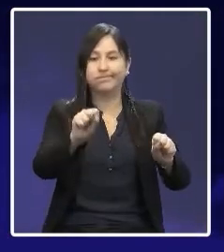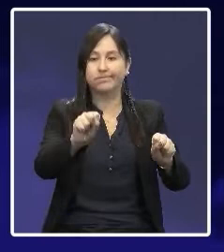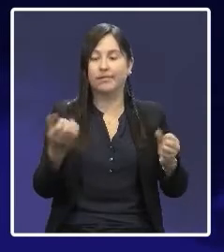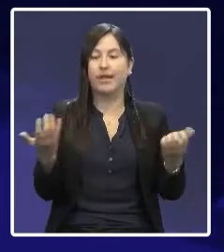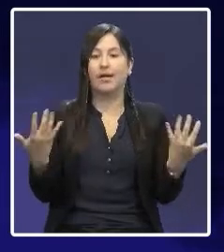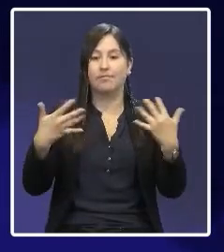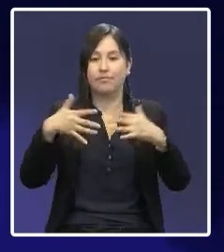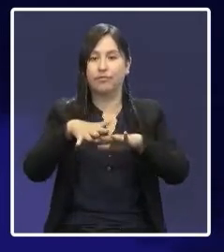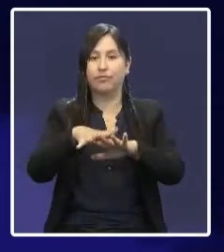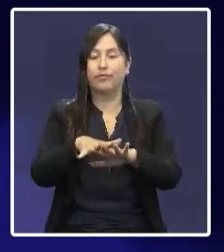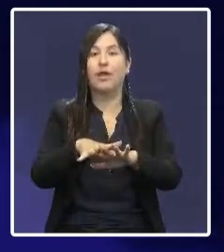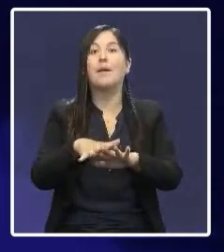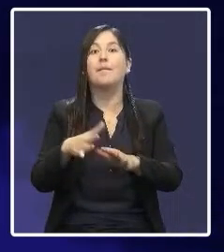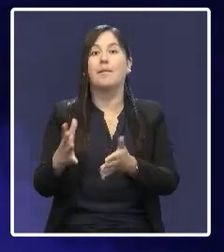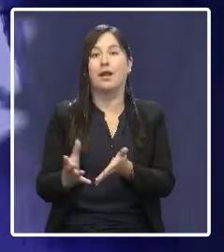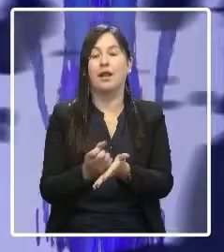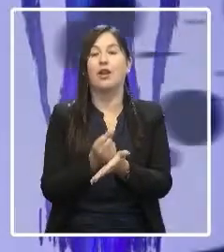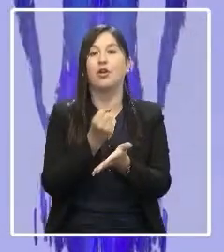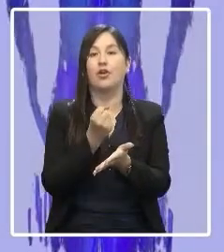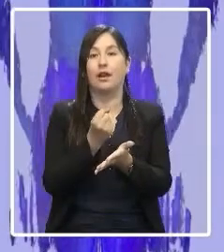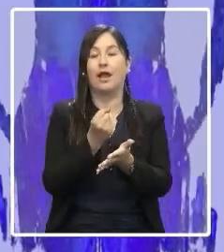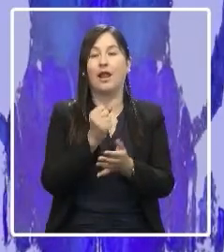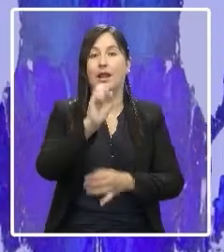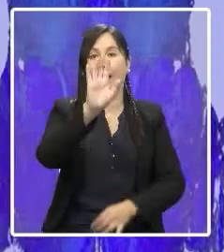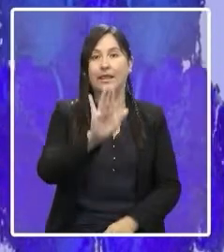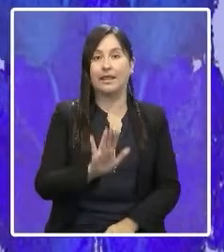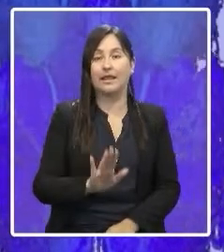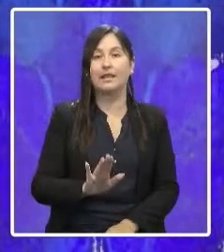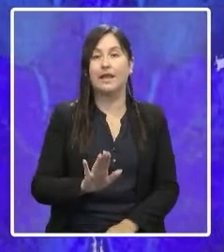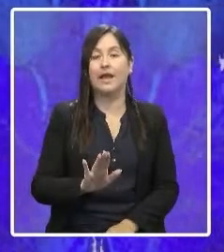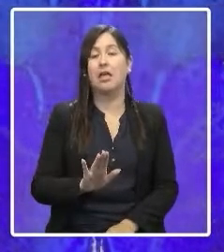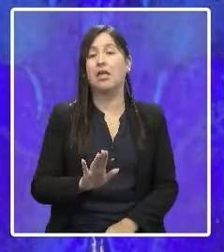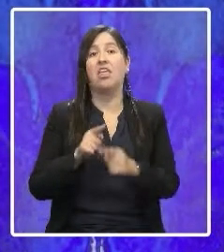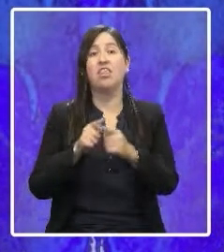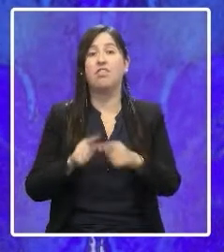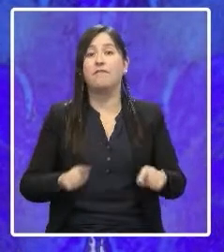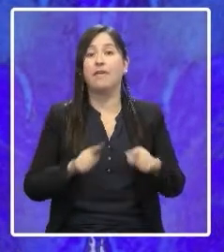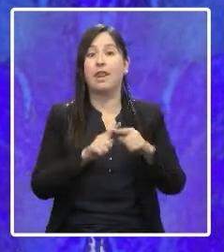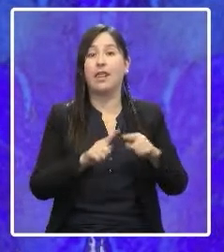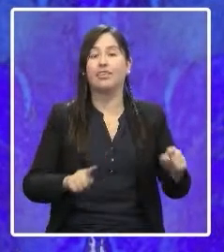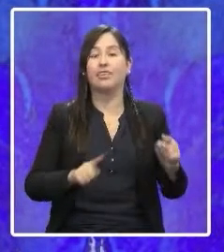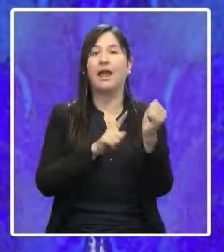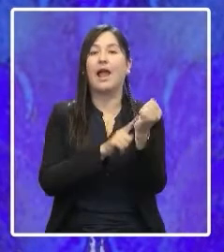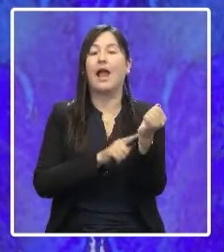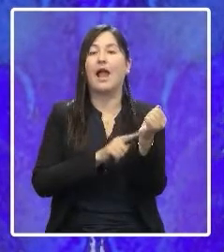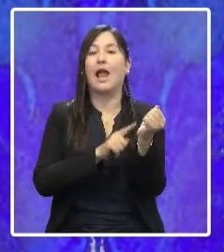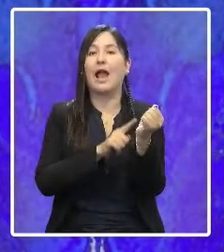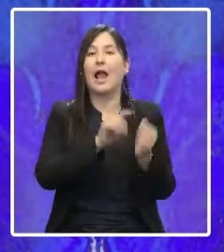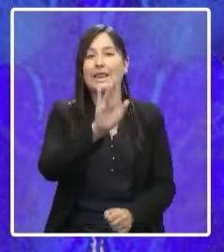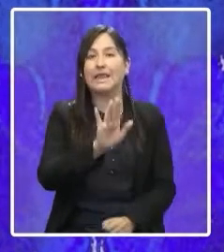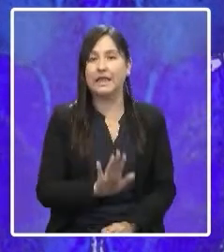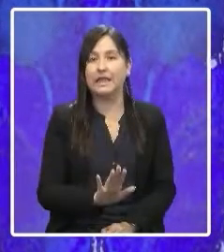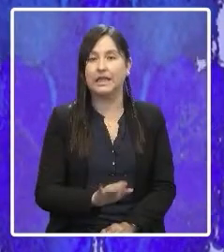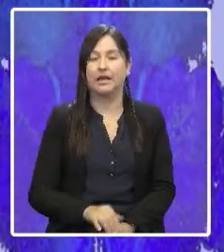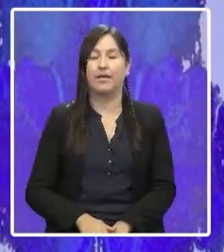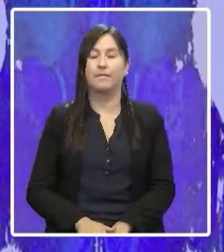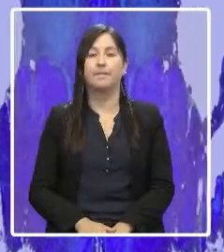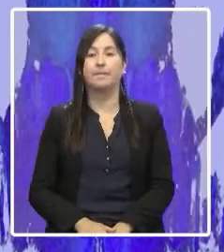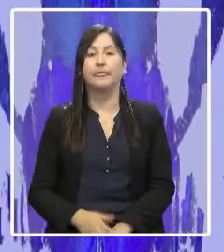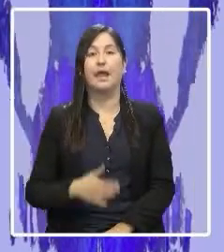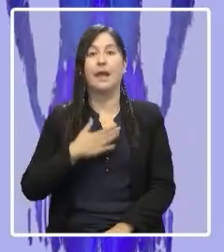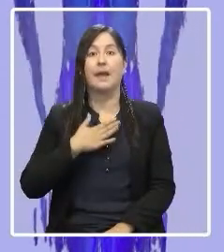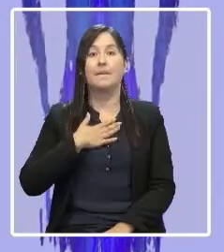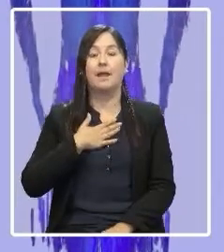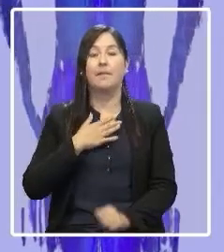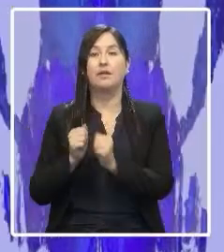of behavior. So a study that was published in 2020 by Pan and colleagues, they investigated the prevalence rates of internet